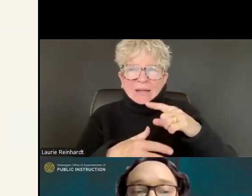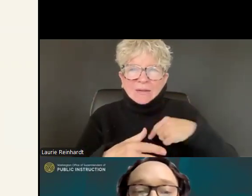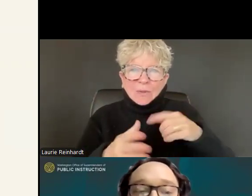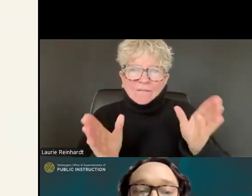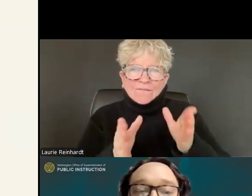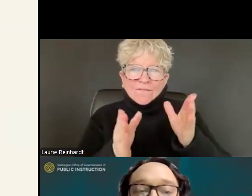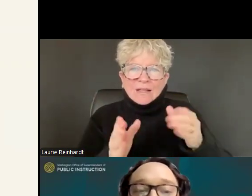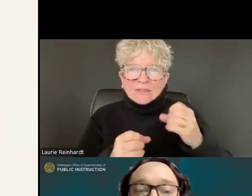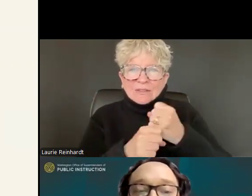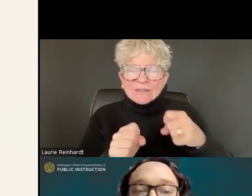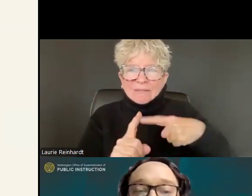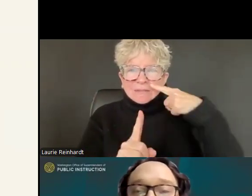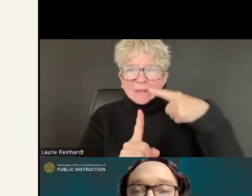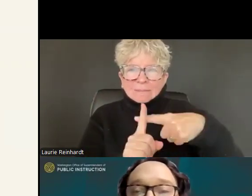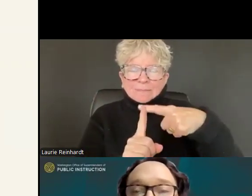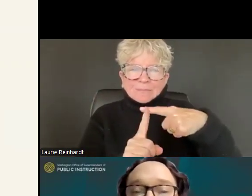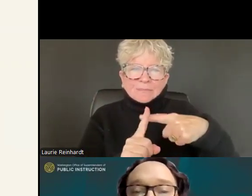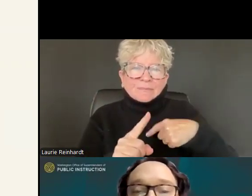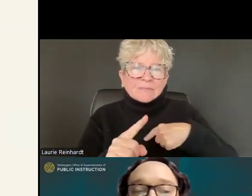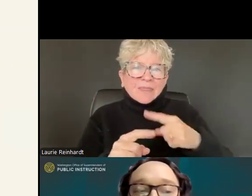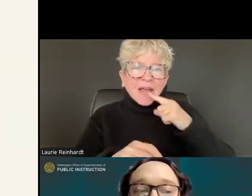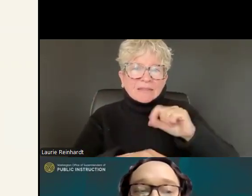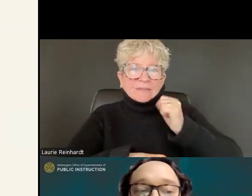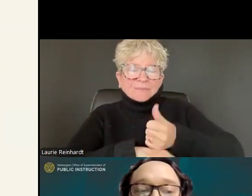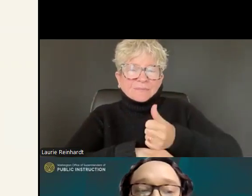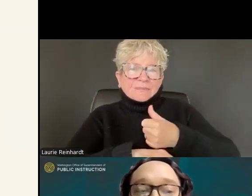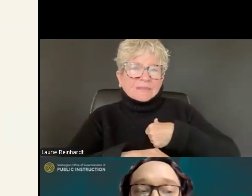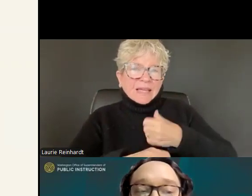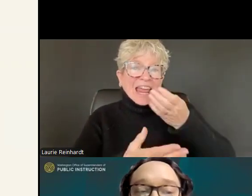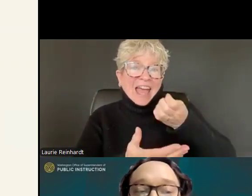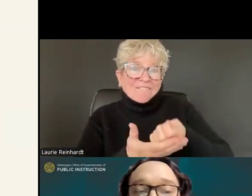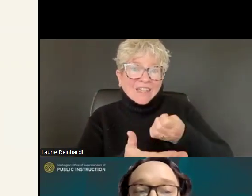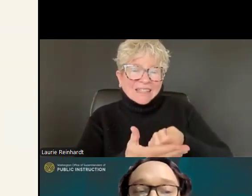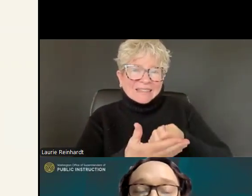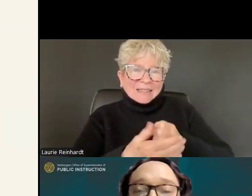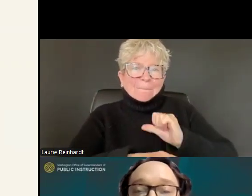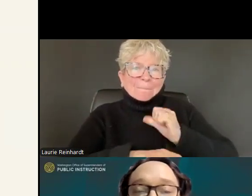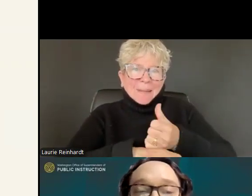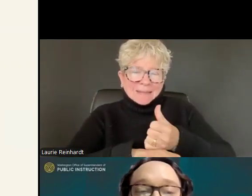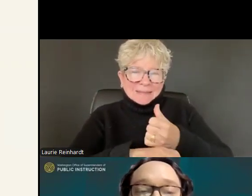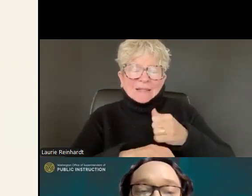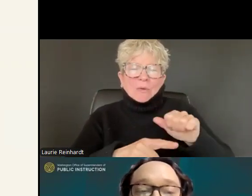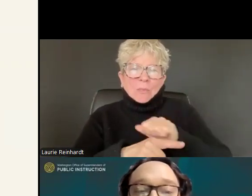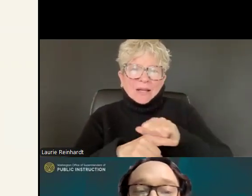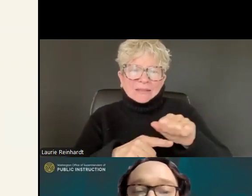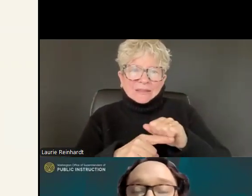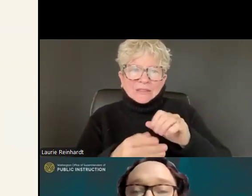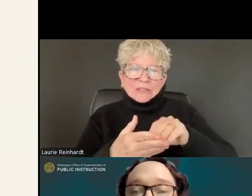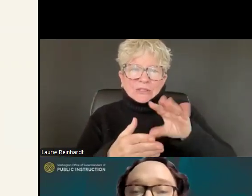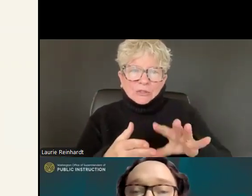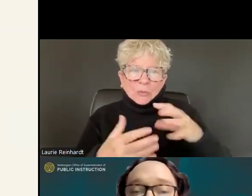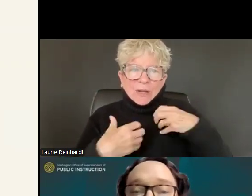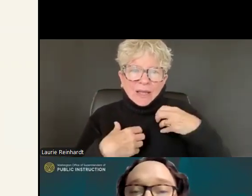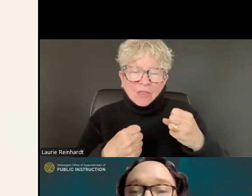environment grounded in evidence-based practices and strong implementation strategies. Students' health, safety,